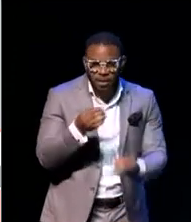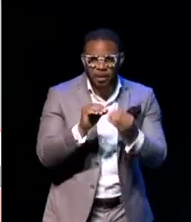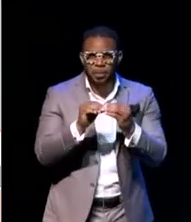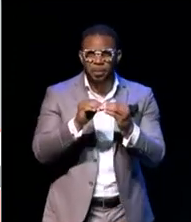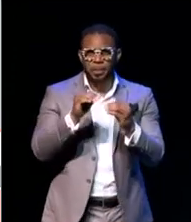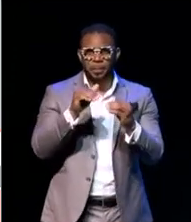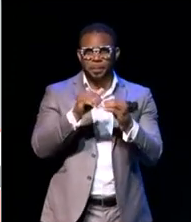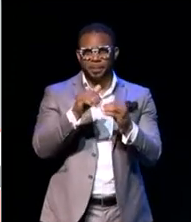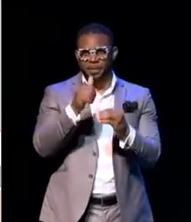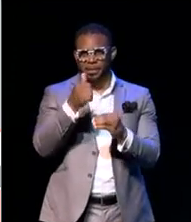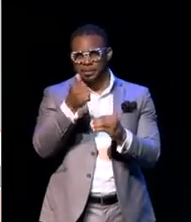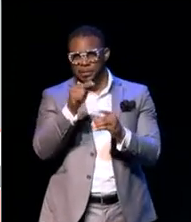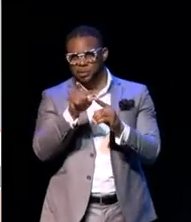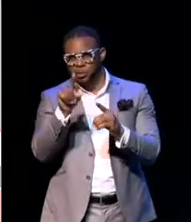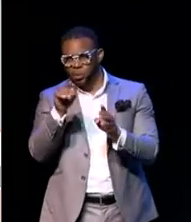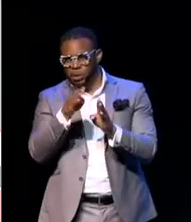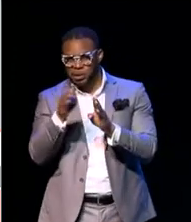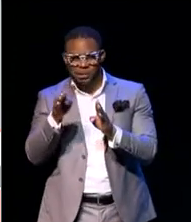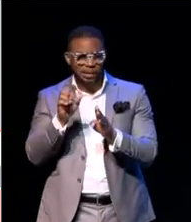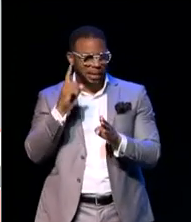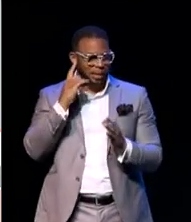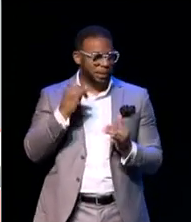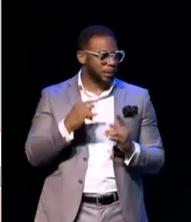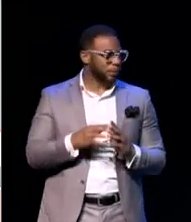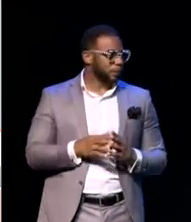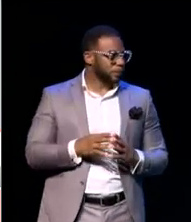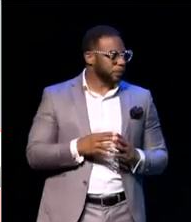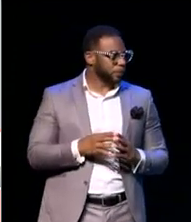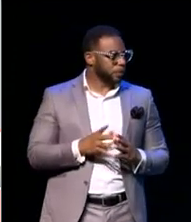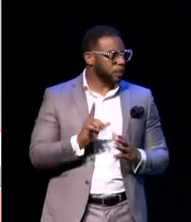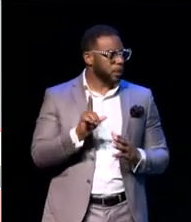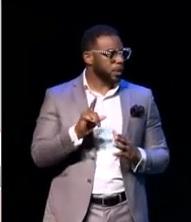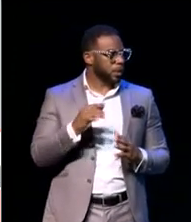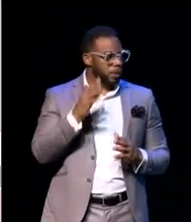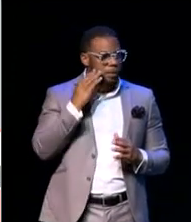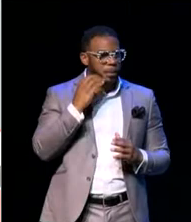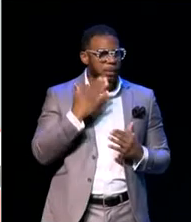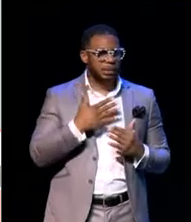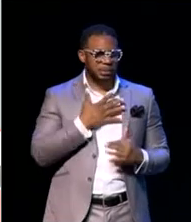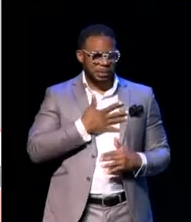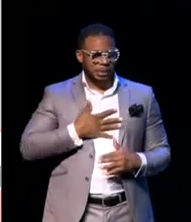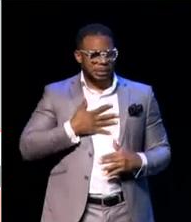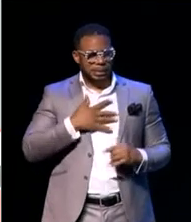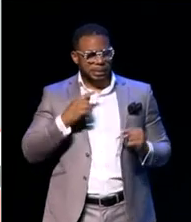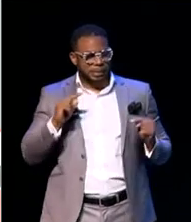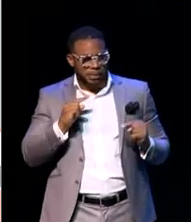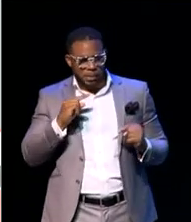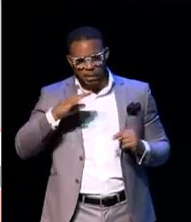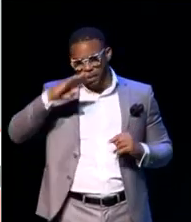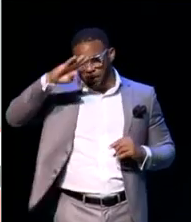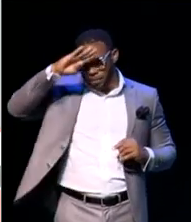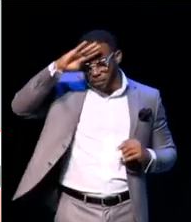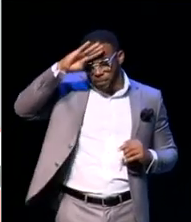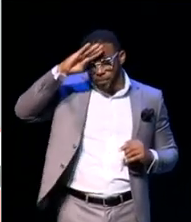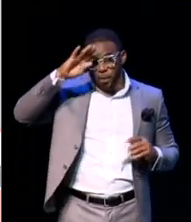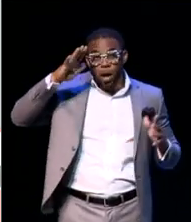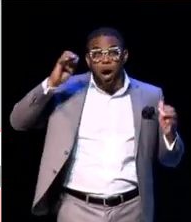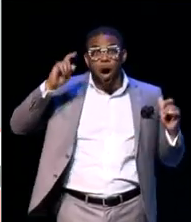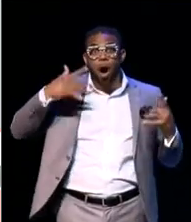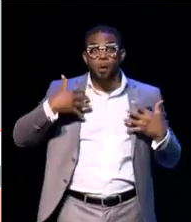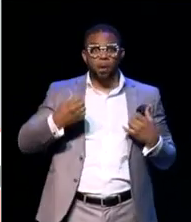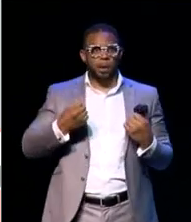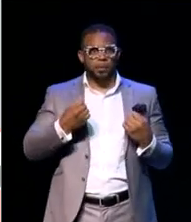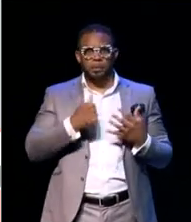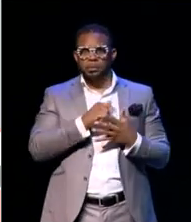the 10s to 20s, I think, at this point, where they've had some chest pain and fever, and they've all